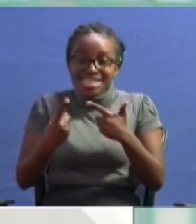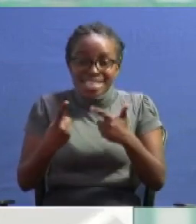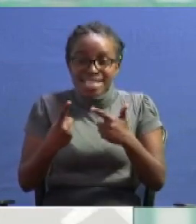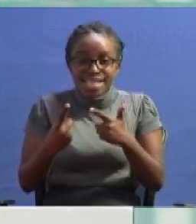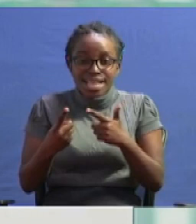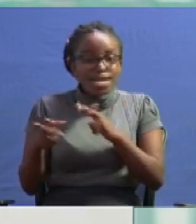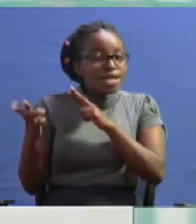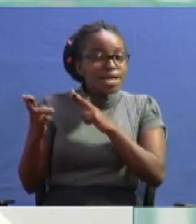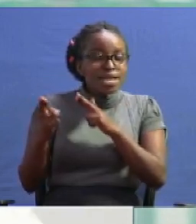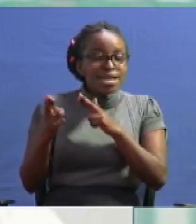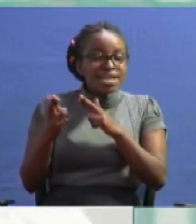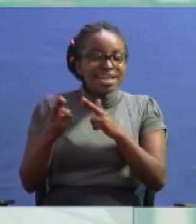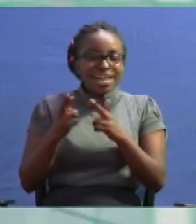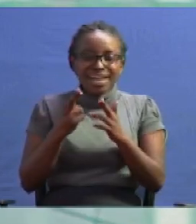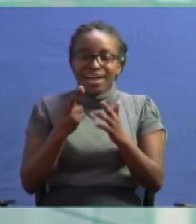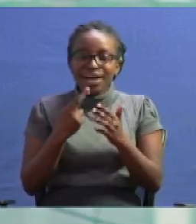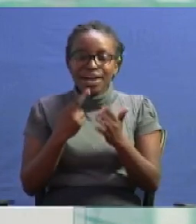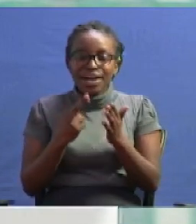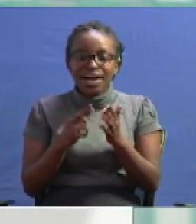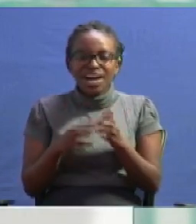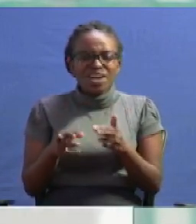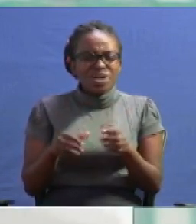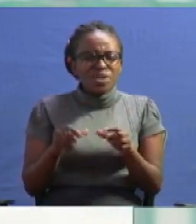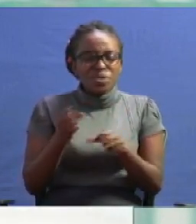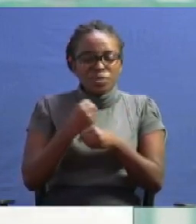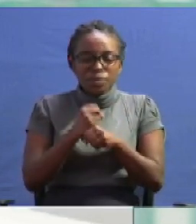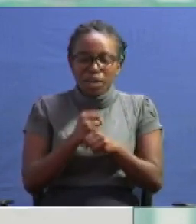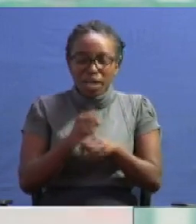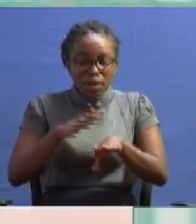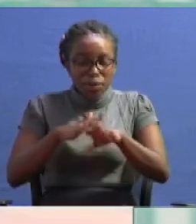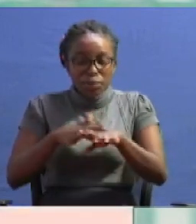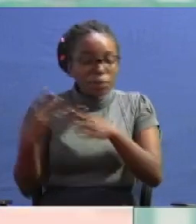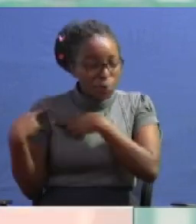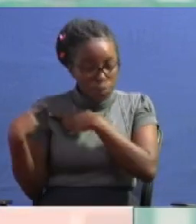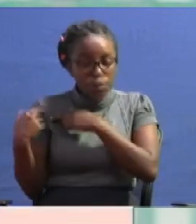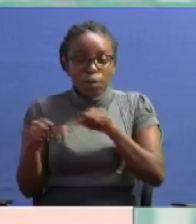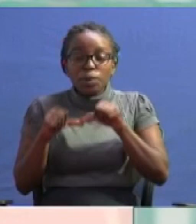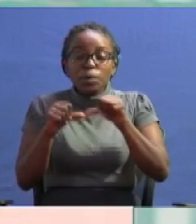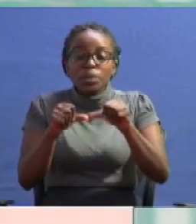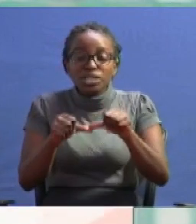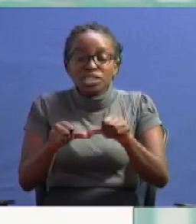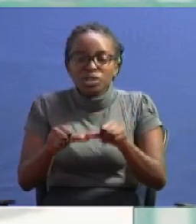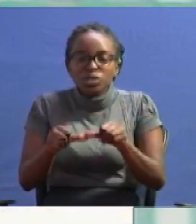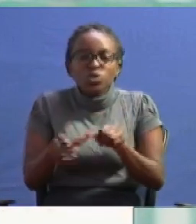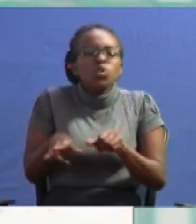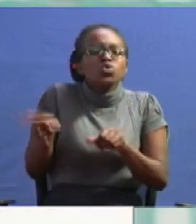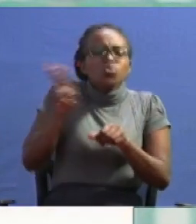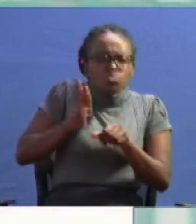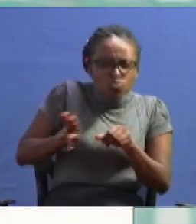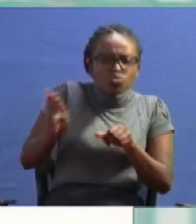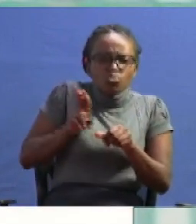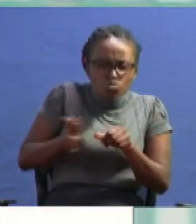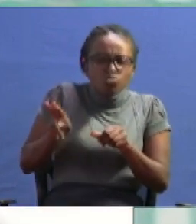just in politics, is not permanent. It has to be serviced. You have to keep on renewing the